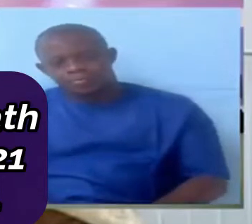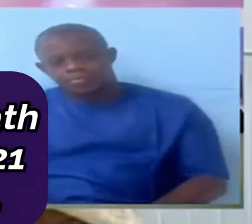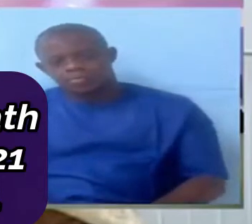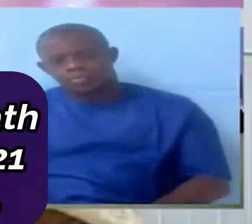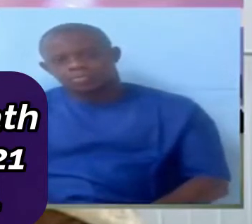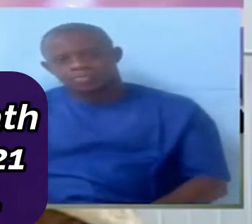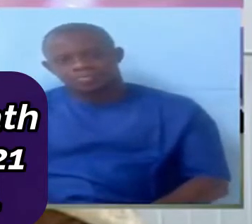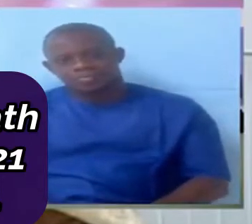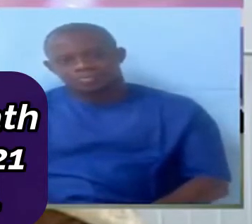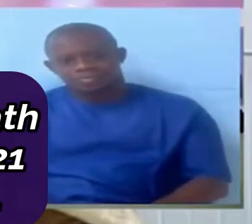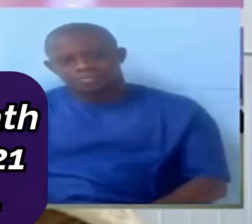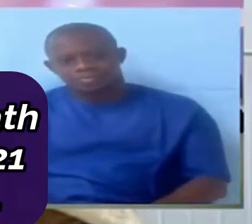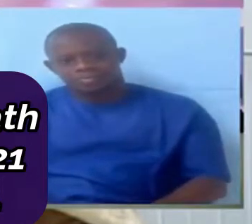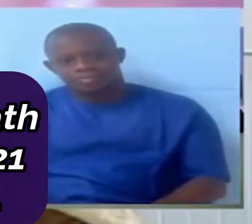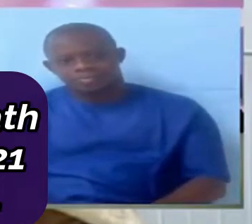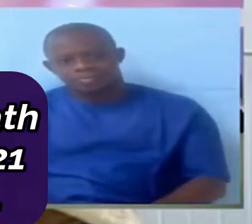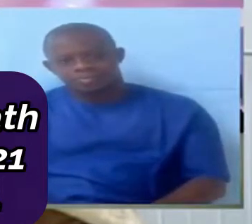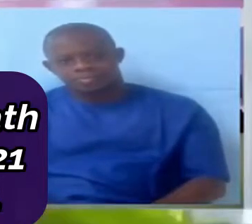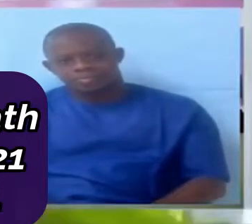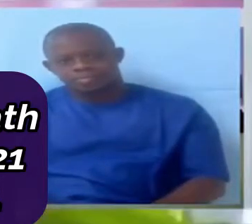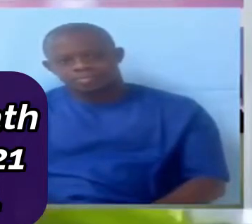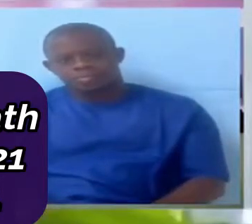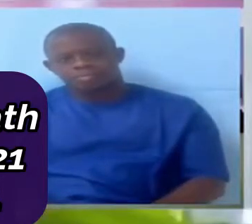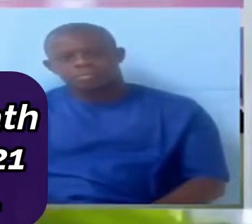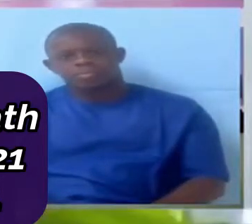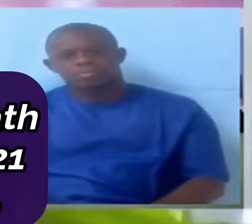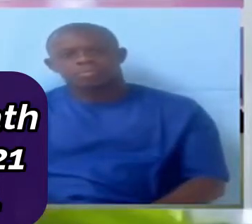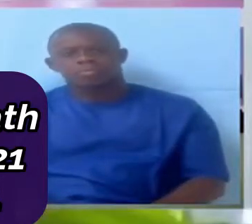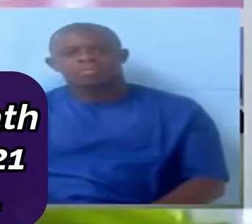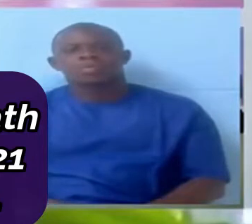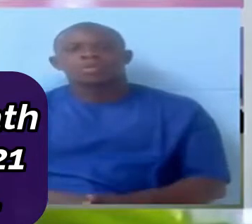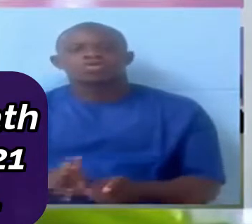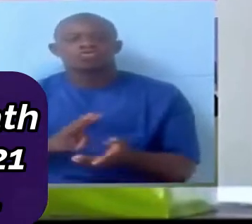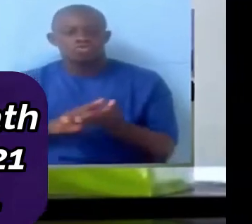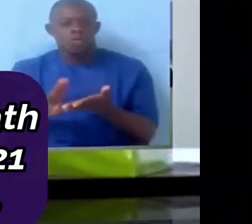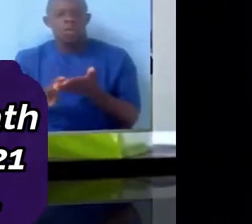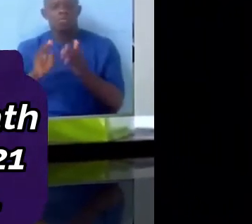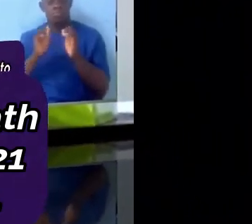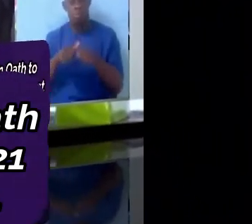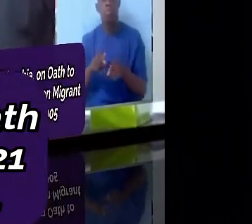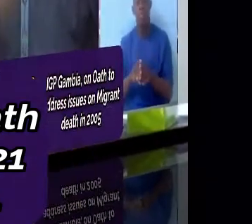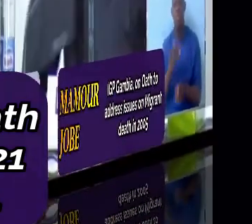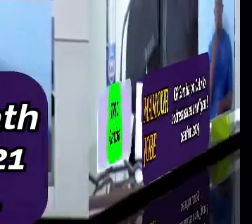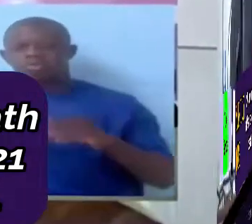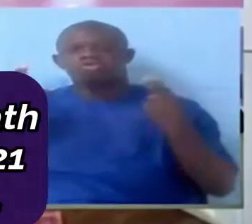Banjul Imam Onyin Tala Abi Jele Kanje Kaka